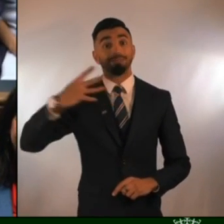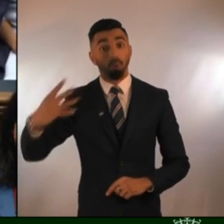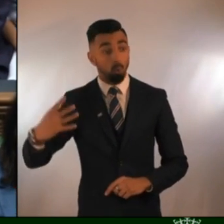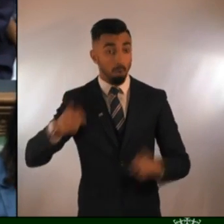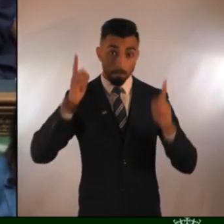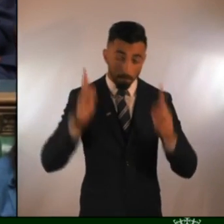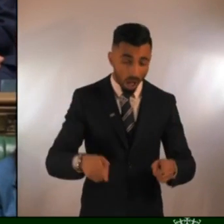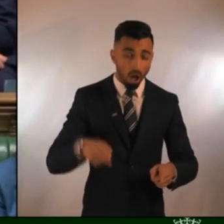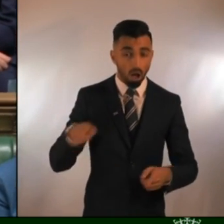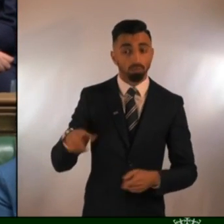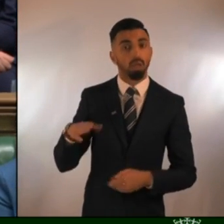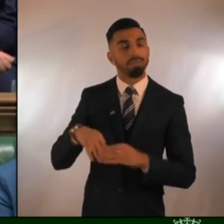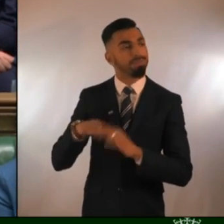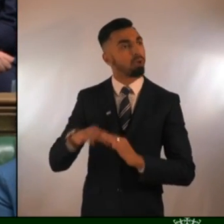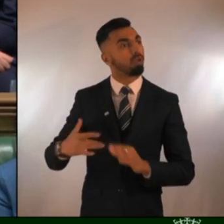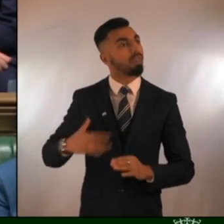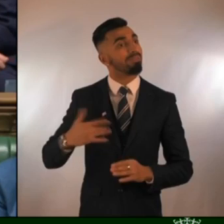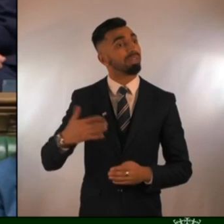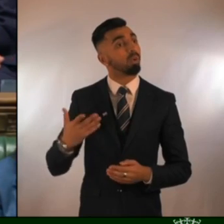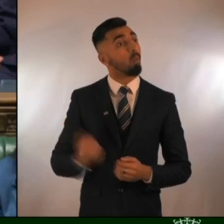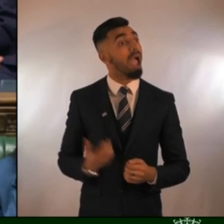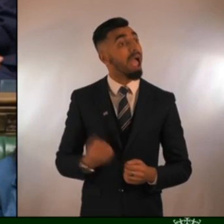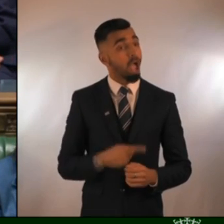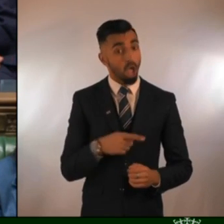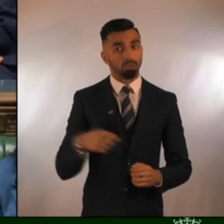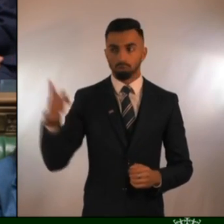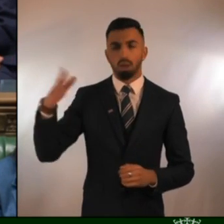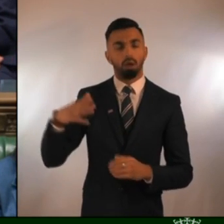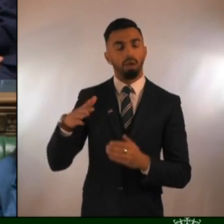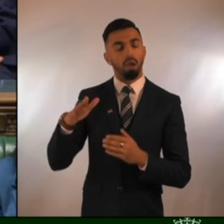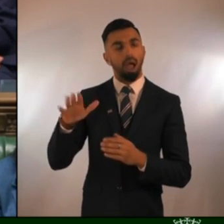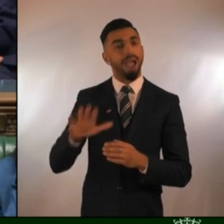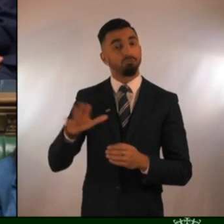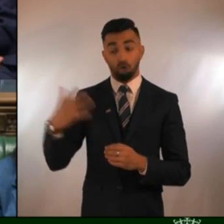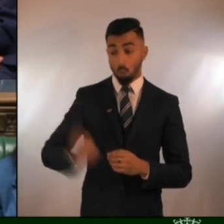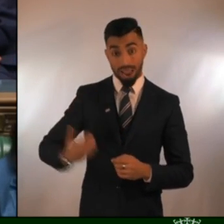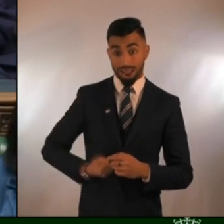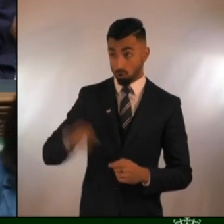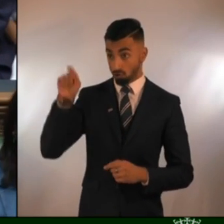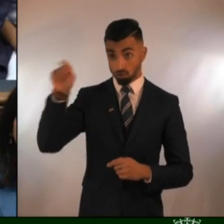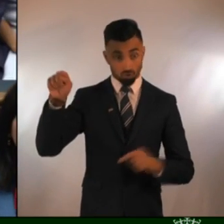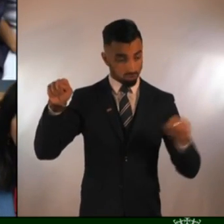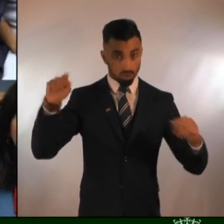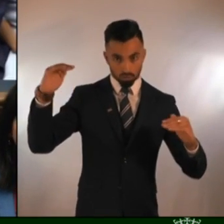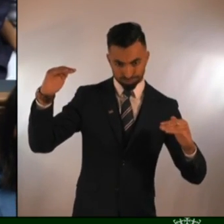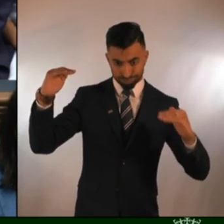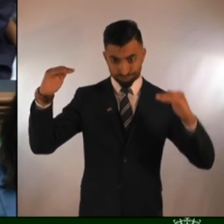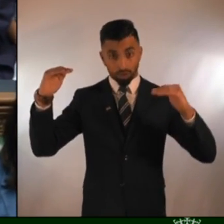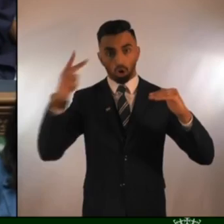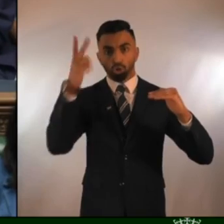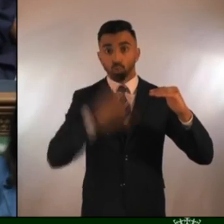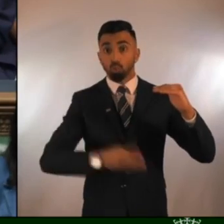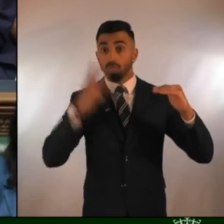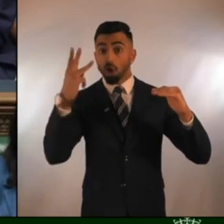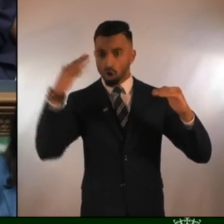median earnings. On current forecasts, that means a living wage of over £10.50 an hour. We promised to end